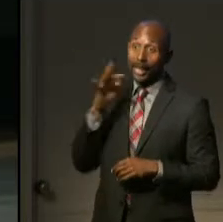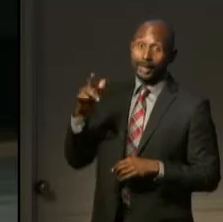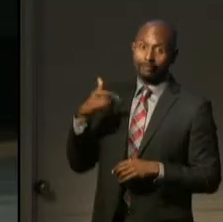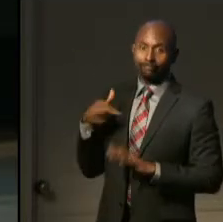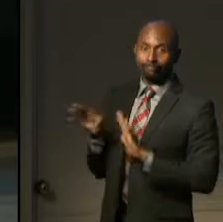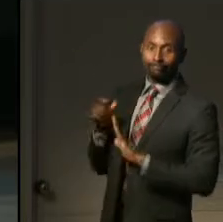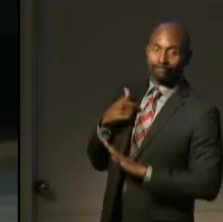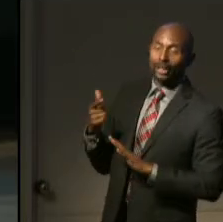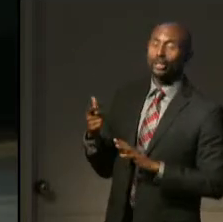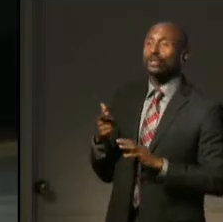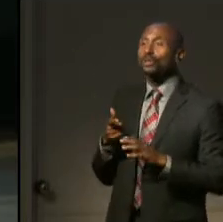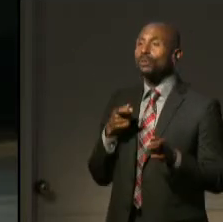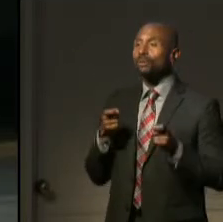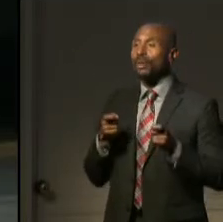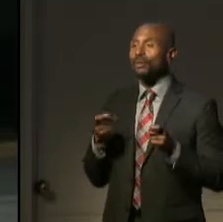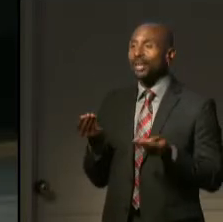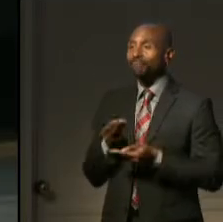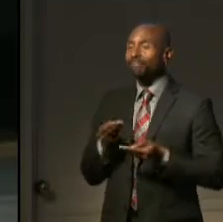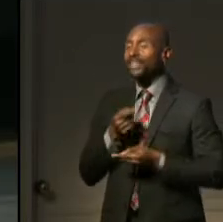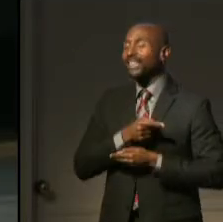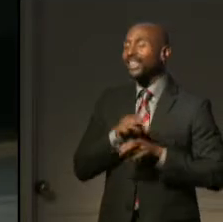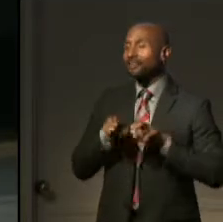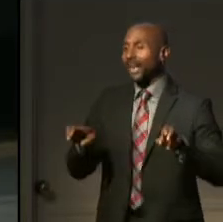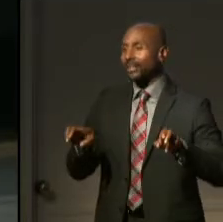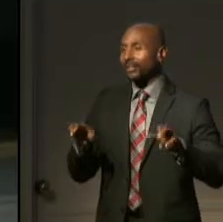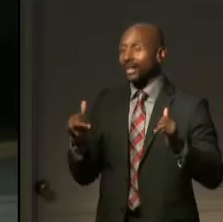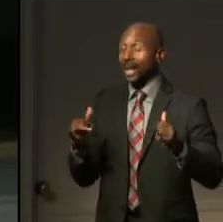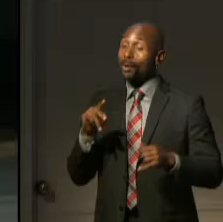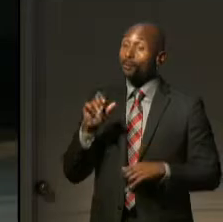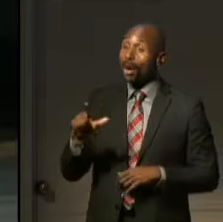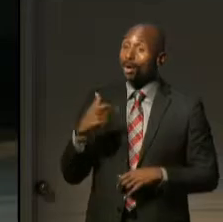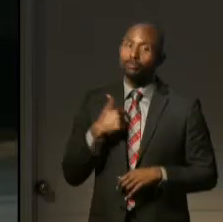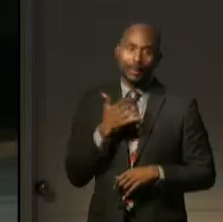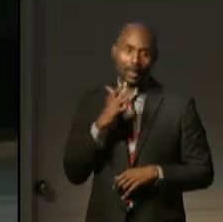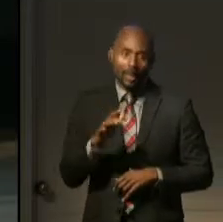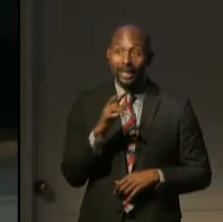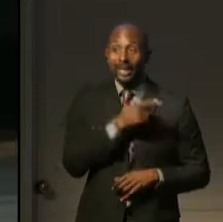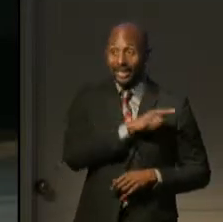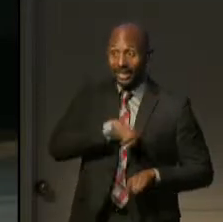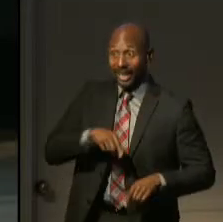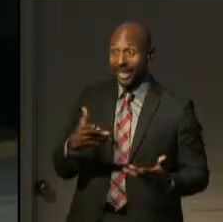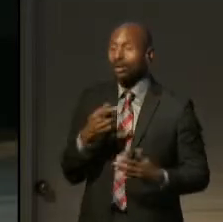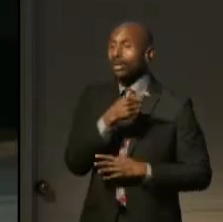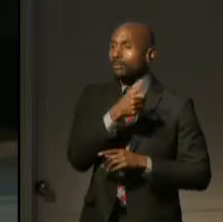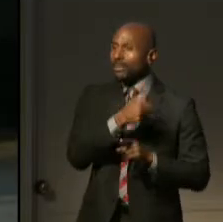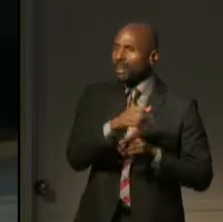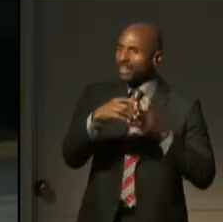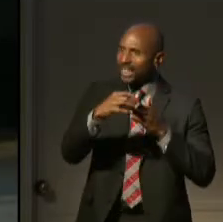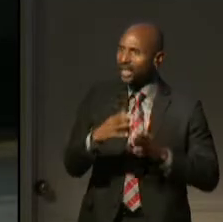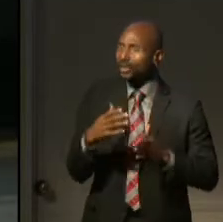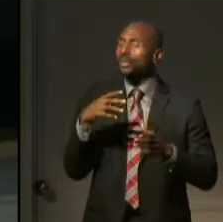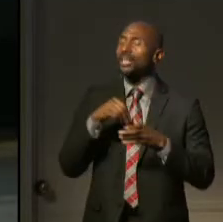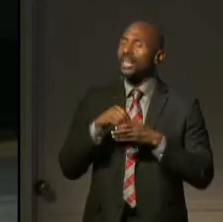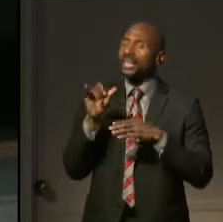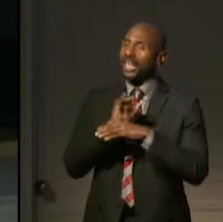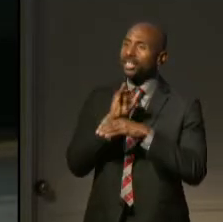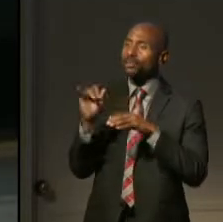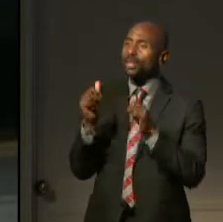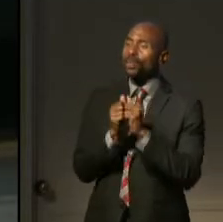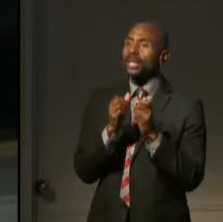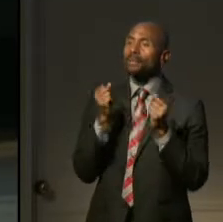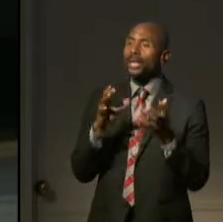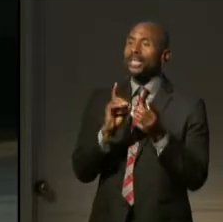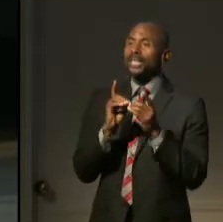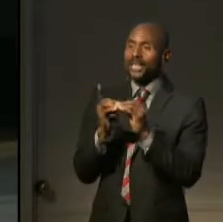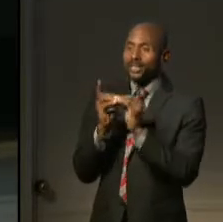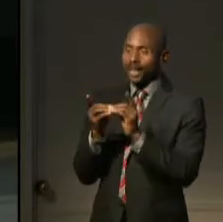panel. And with that, I'd love to ask Paul, who we're lucky to have with us and who is at the cutting edge of many of the